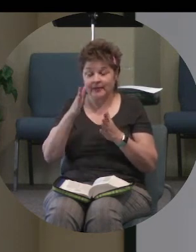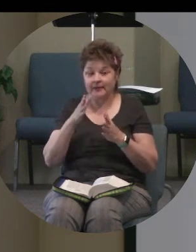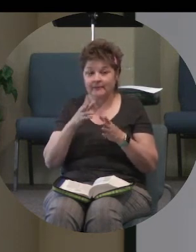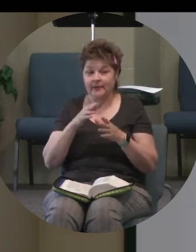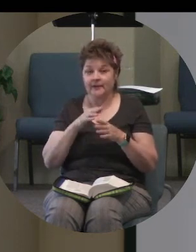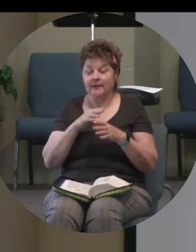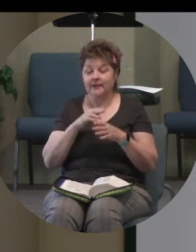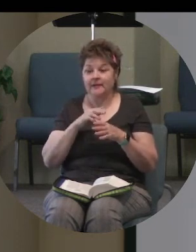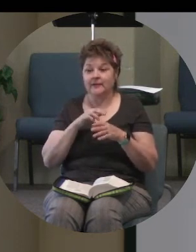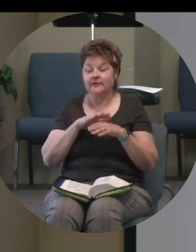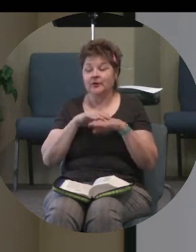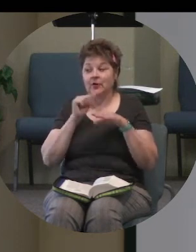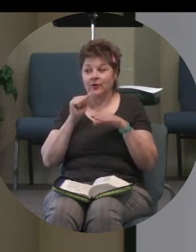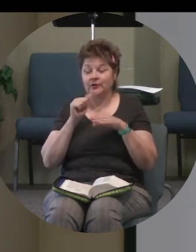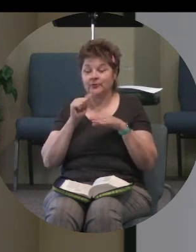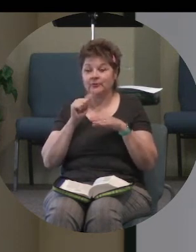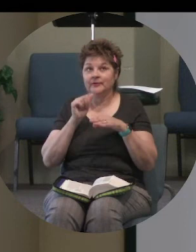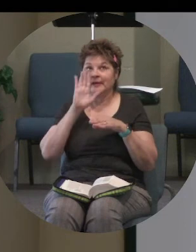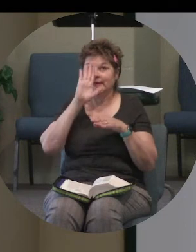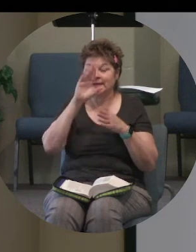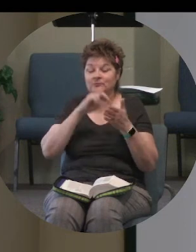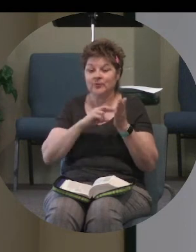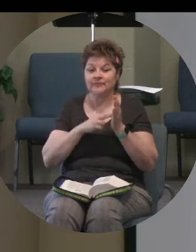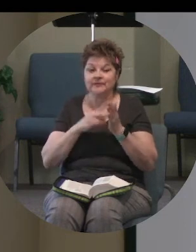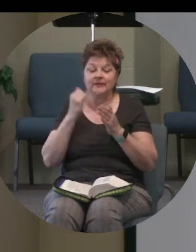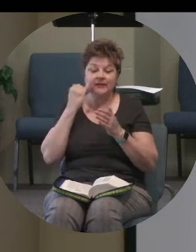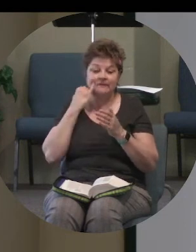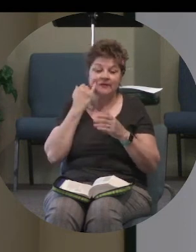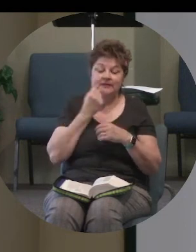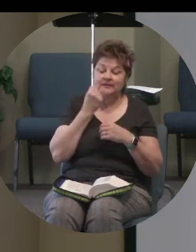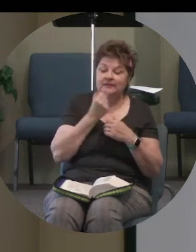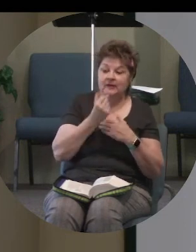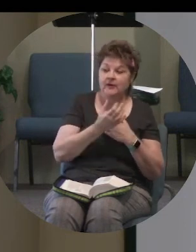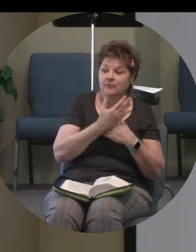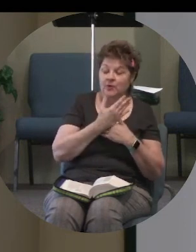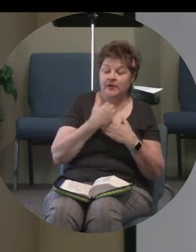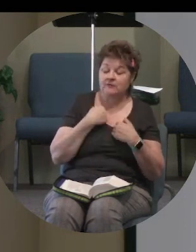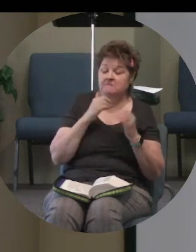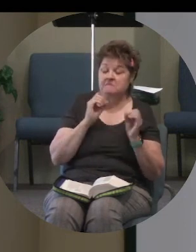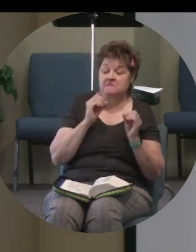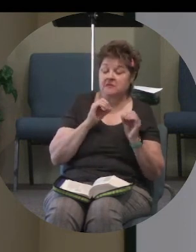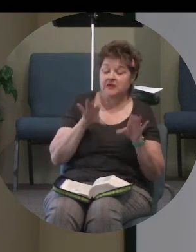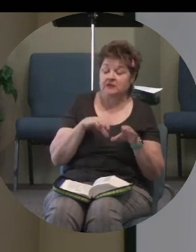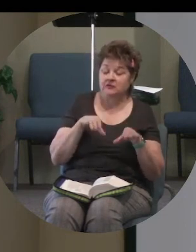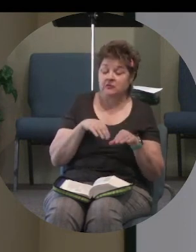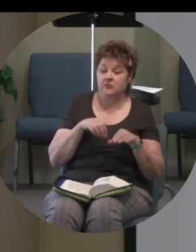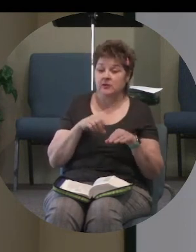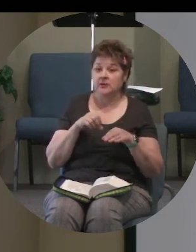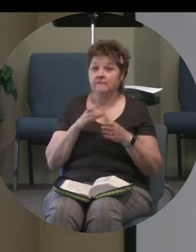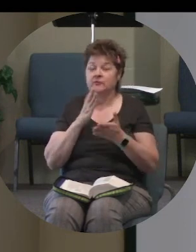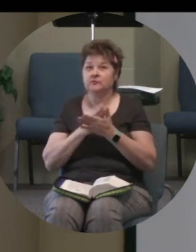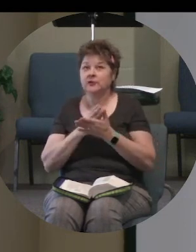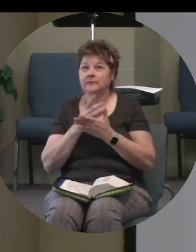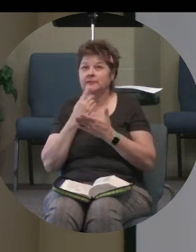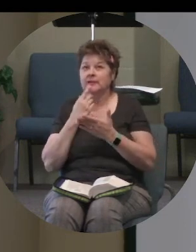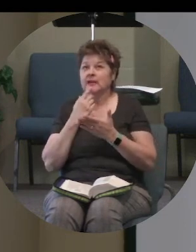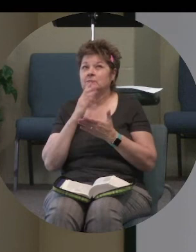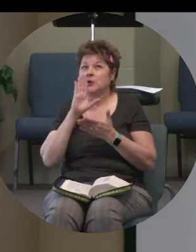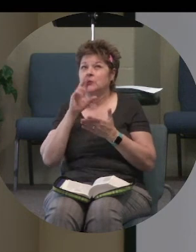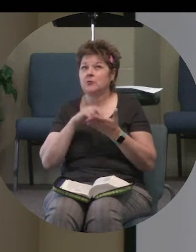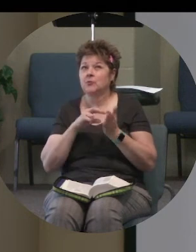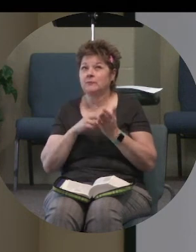his purposes each day? Whether it's a Saturday morning, you literally have nothing to do. Have you stopped to go, Lord, what is your purpose for